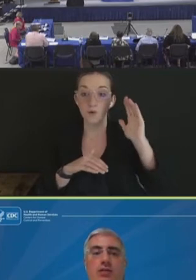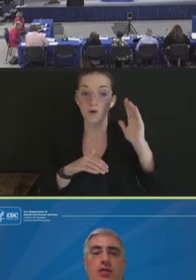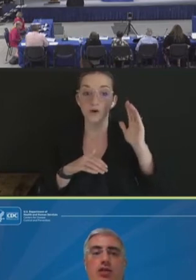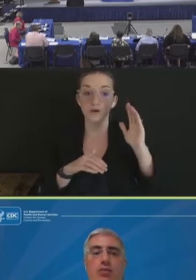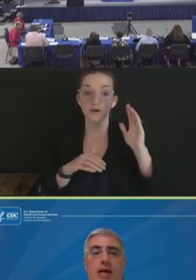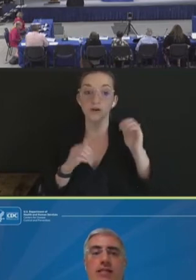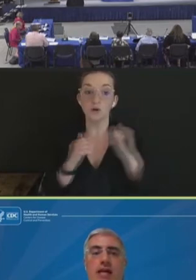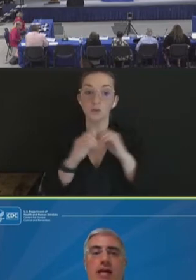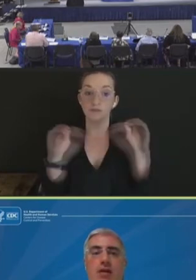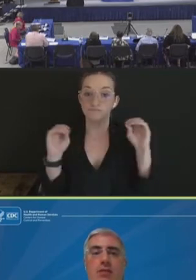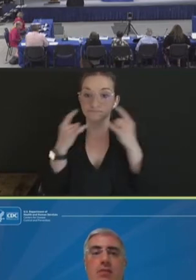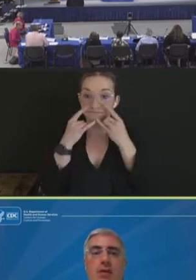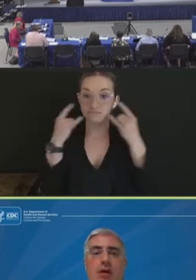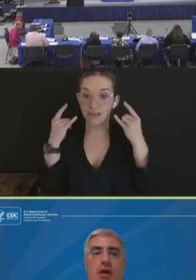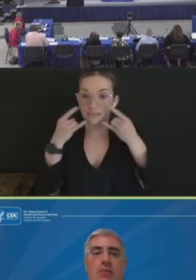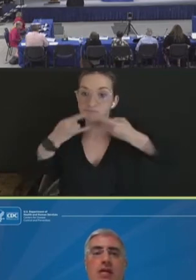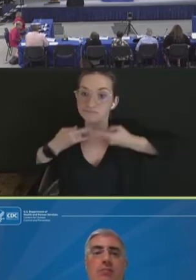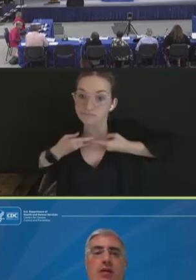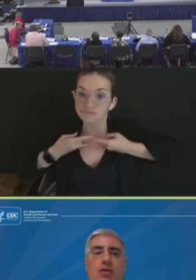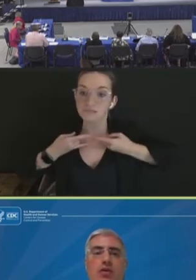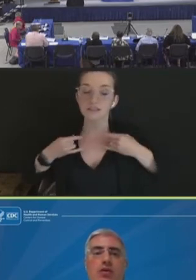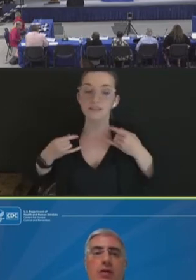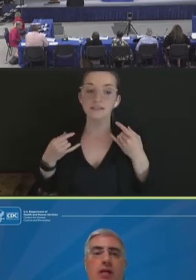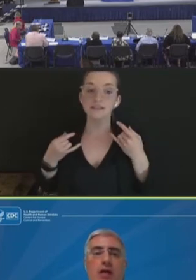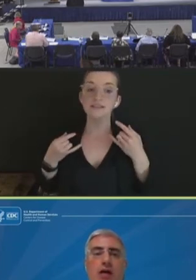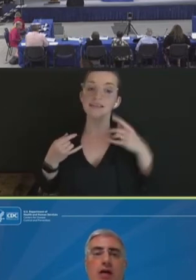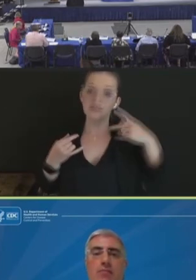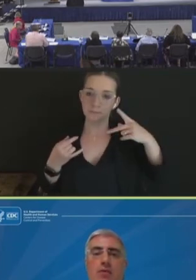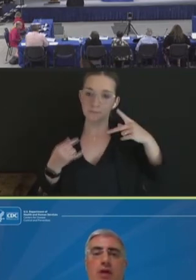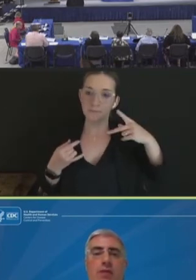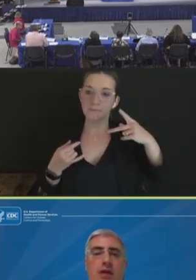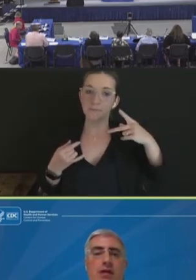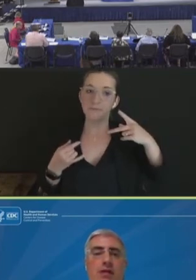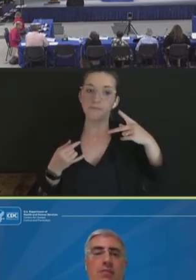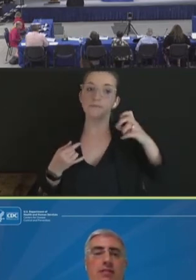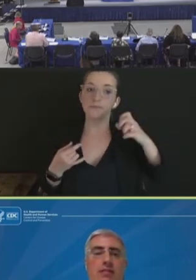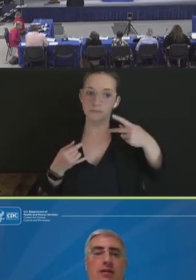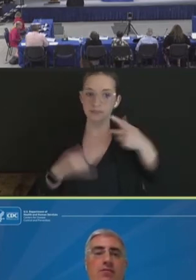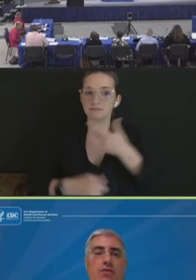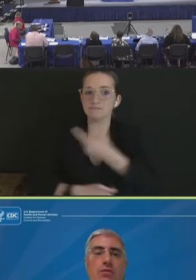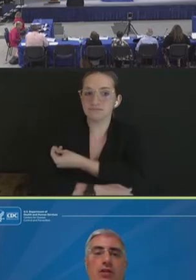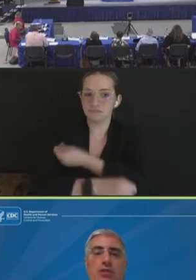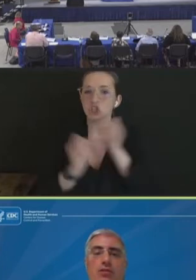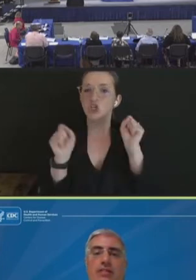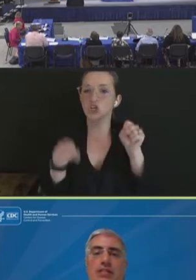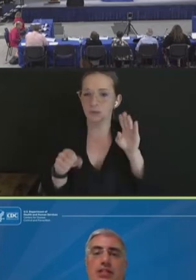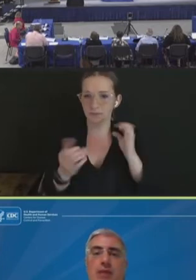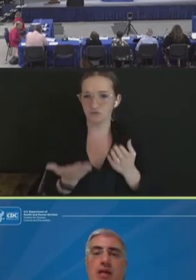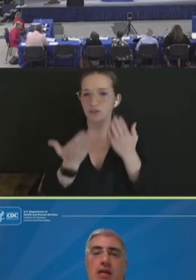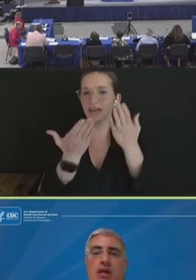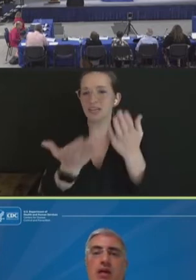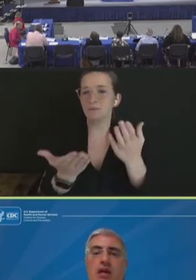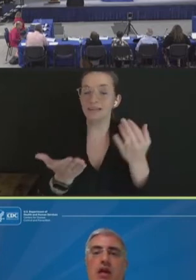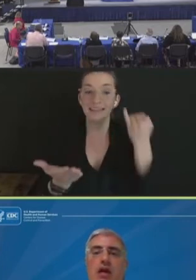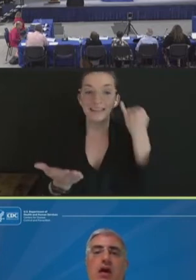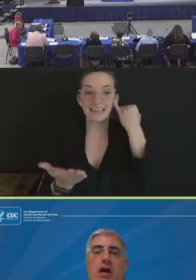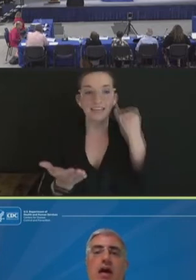a surgical mask at a minimum, PEP could be recommended based on informed clinical